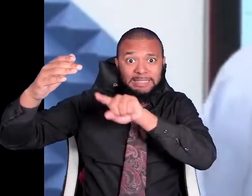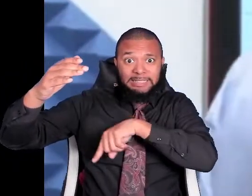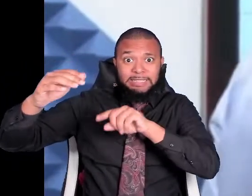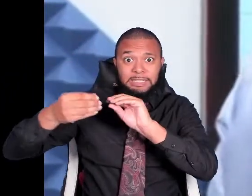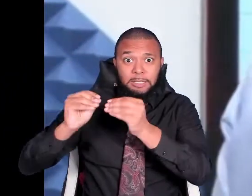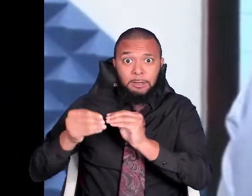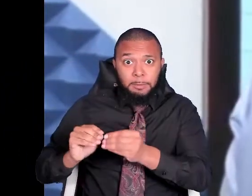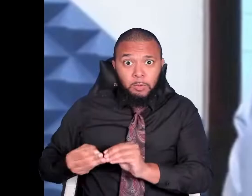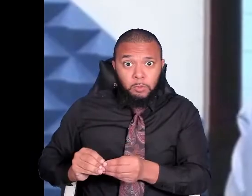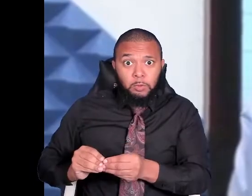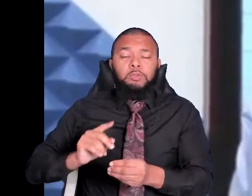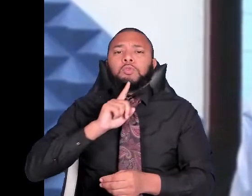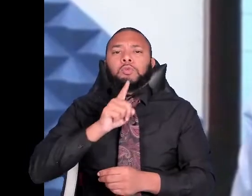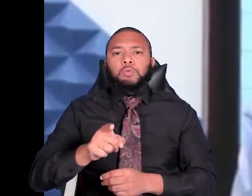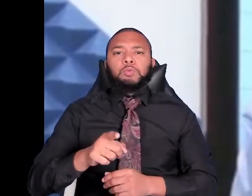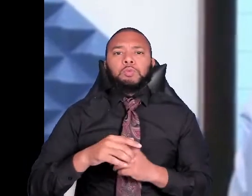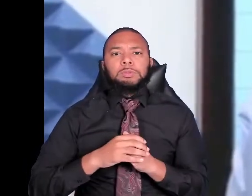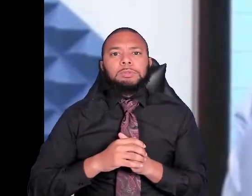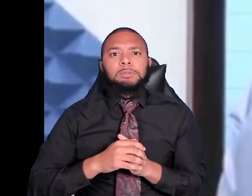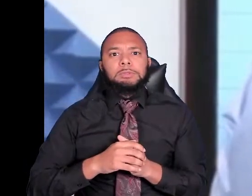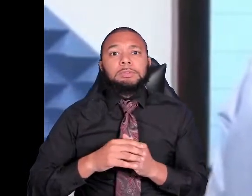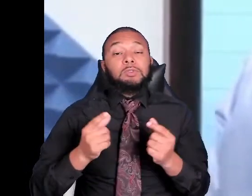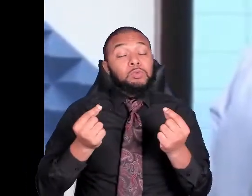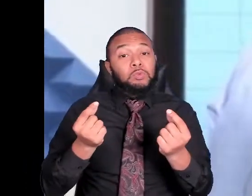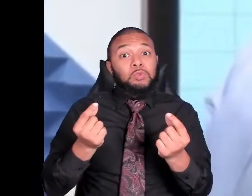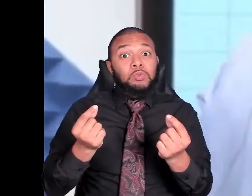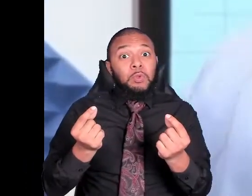we actually get to do is go back to kindergarten